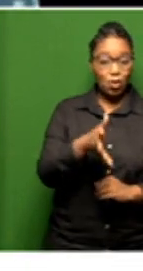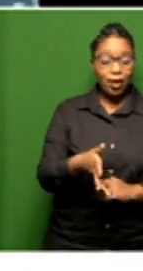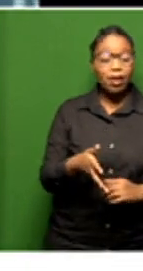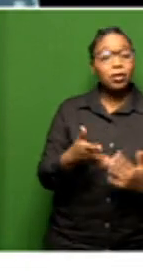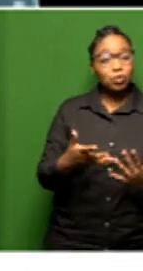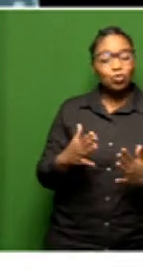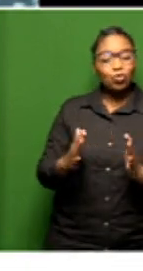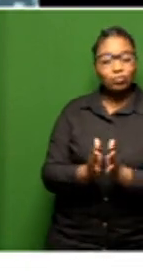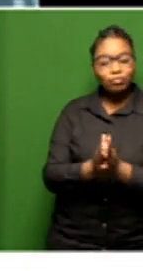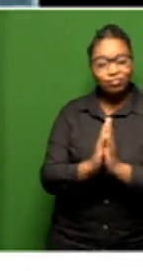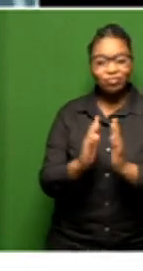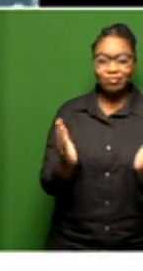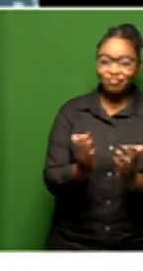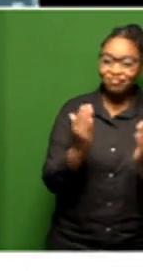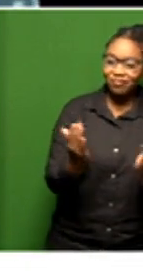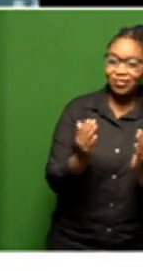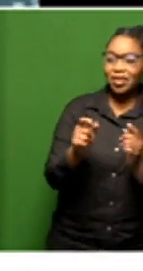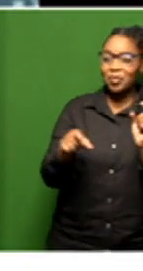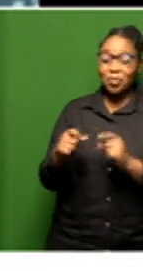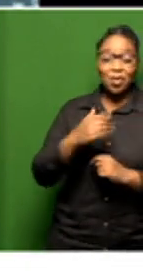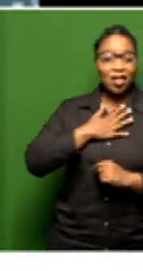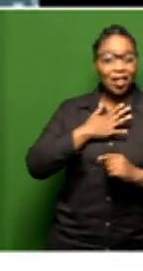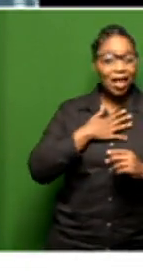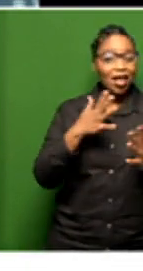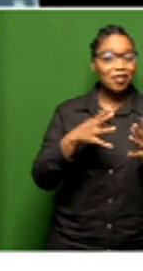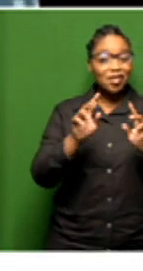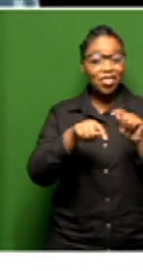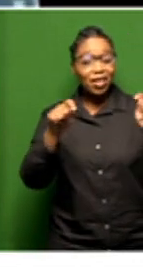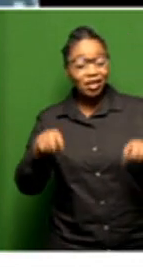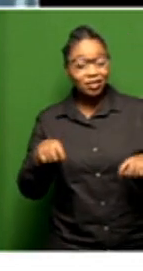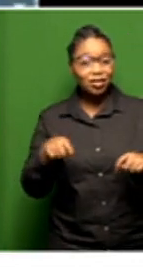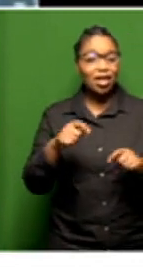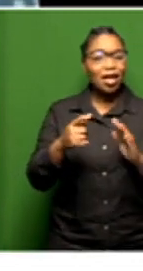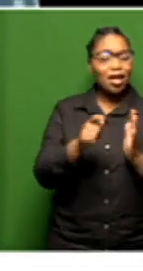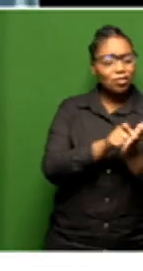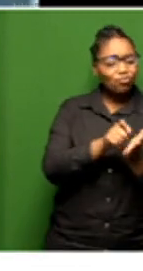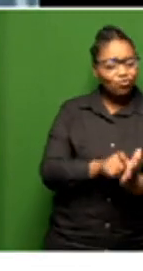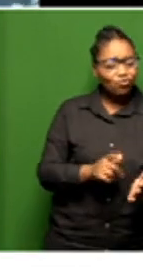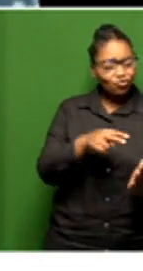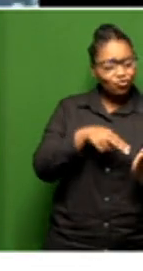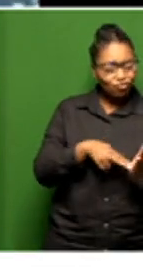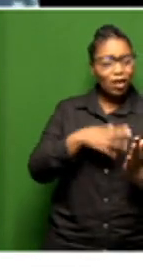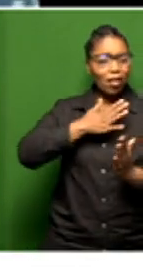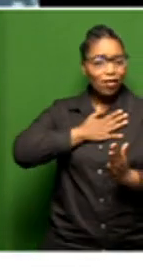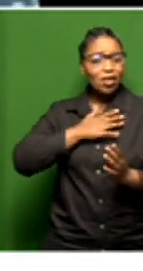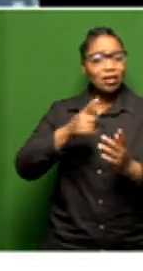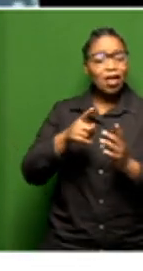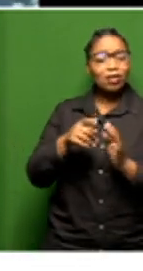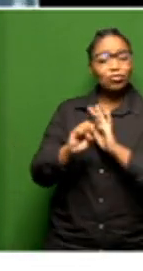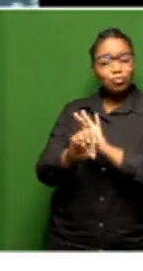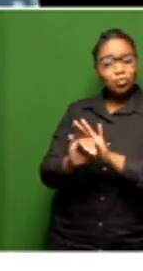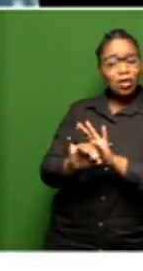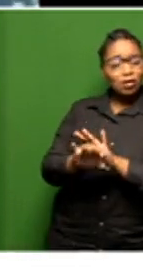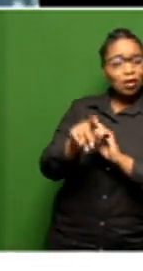We encourage theater lovers, literature people, as well as journalists, because Bloke was